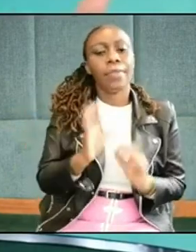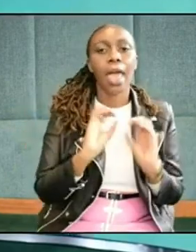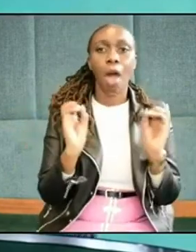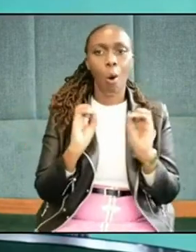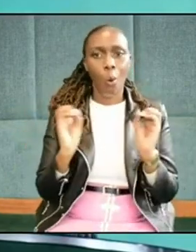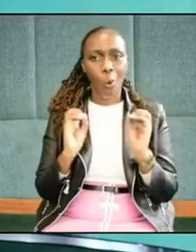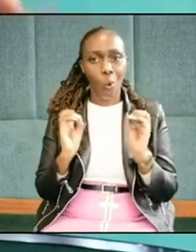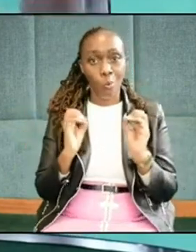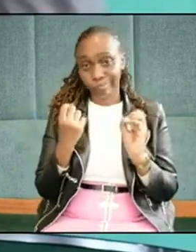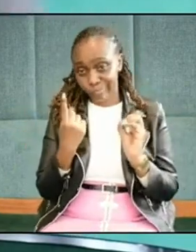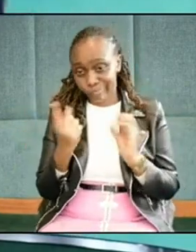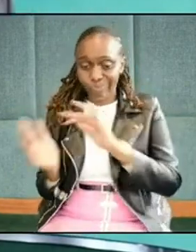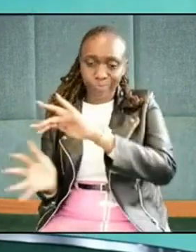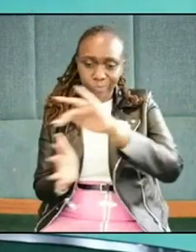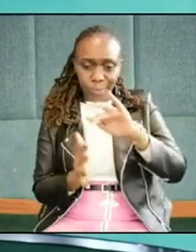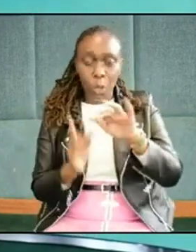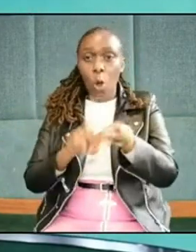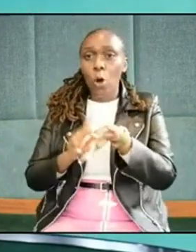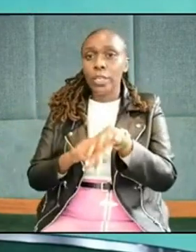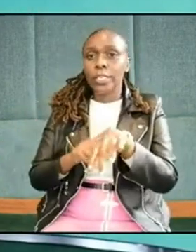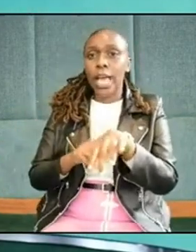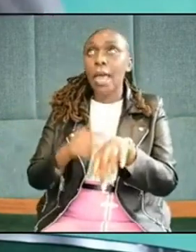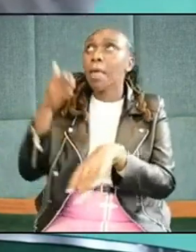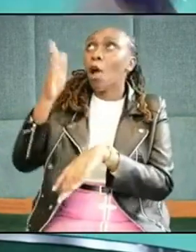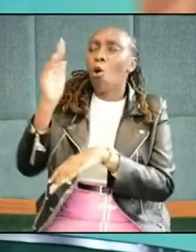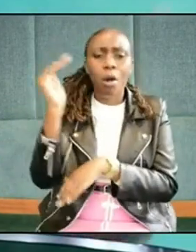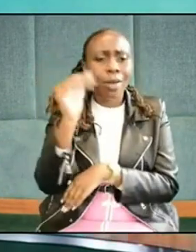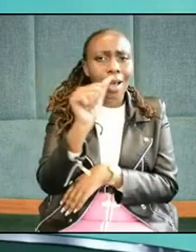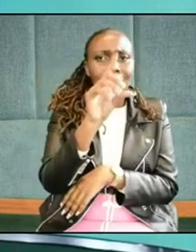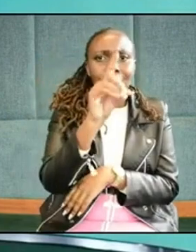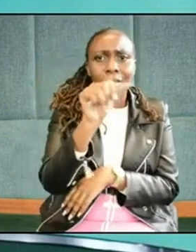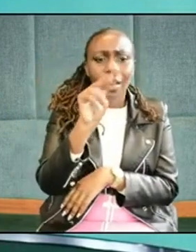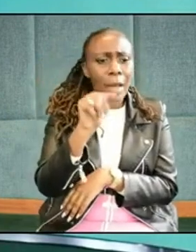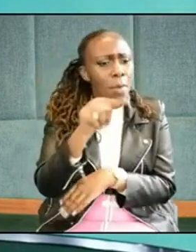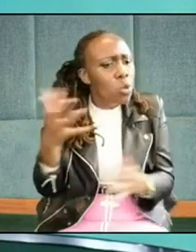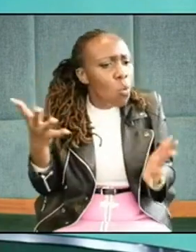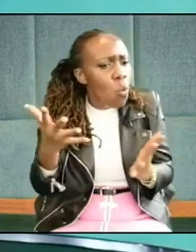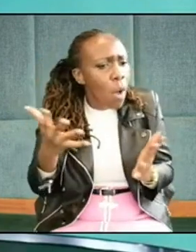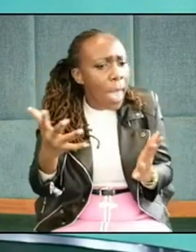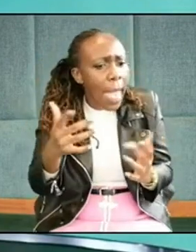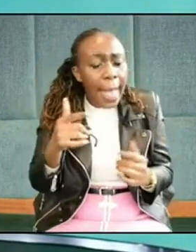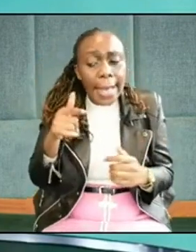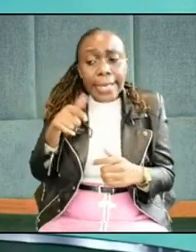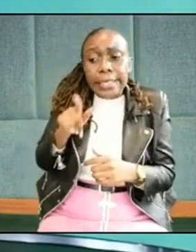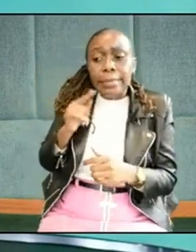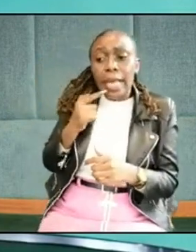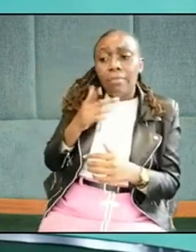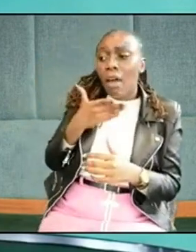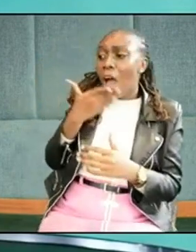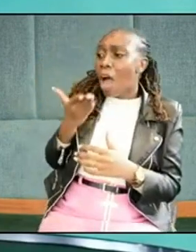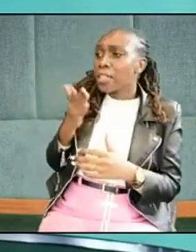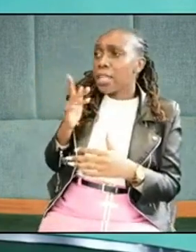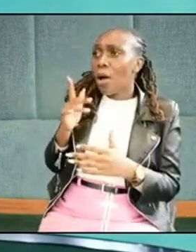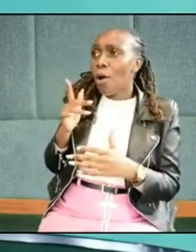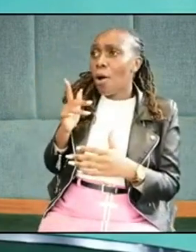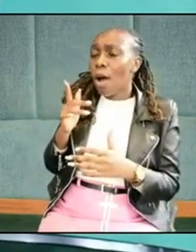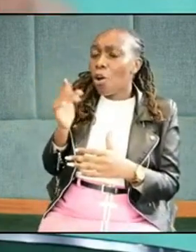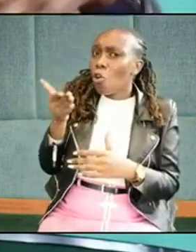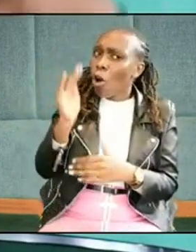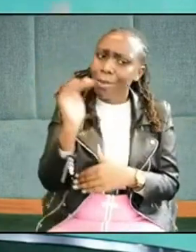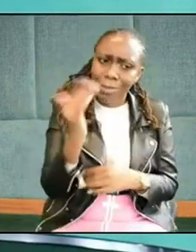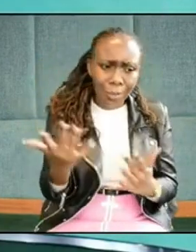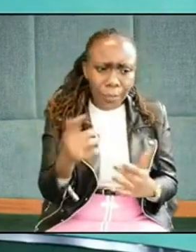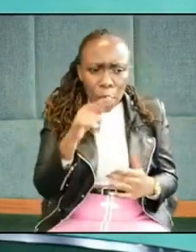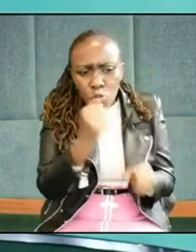Adam, "Where are you?" he doesn't necessarily say, "I don't know where you are." In actual fact, he's saying, "What is it that you have